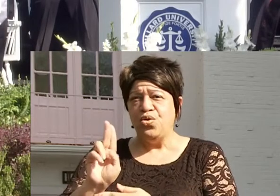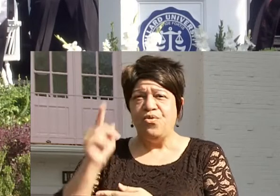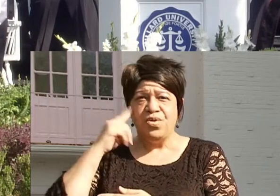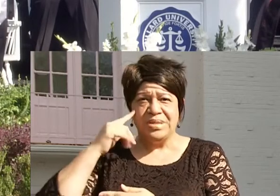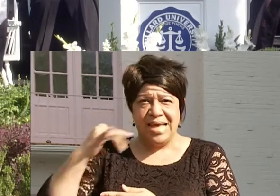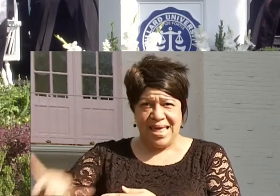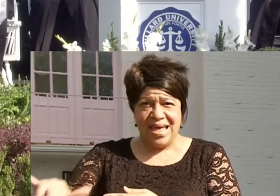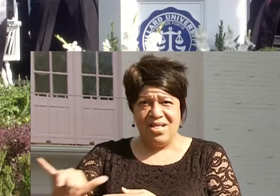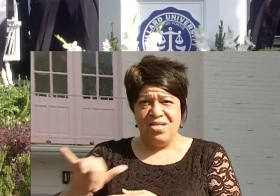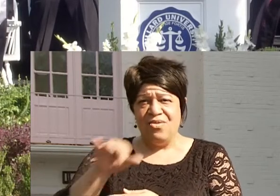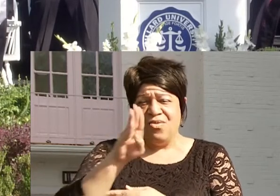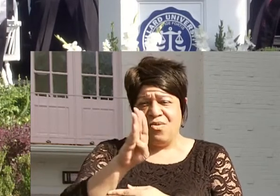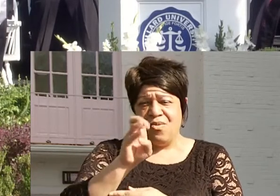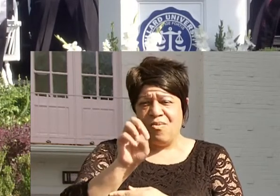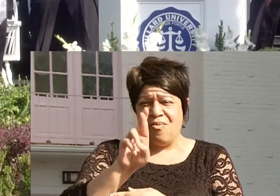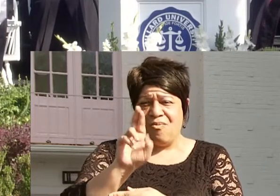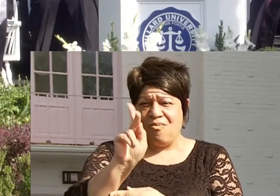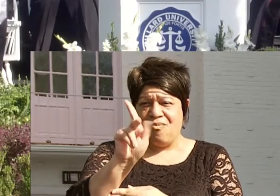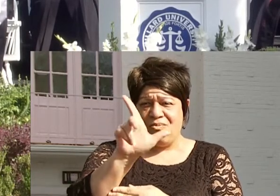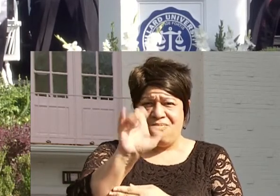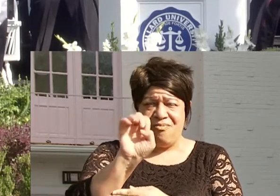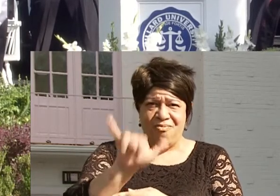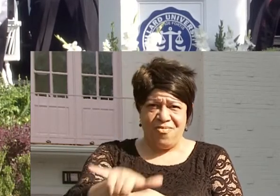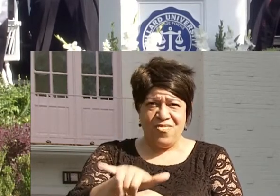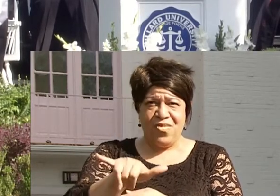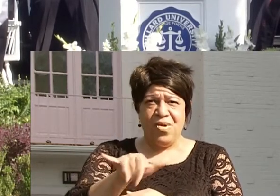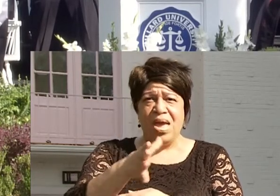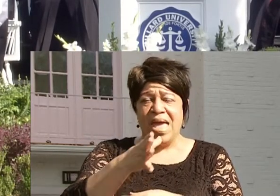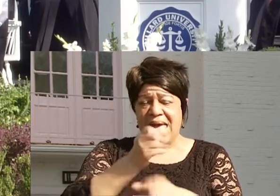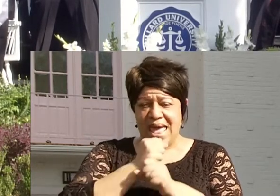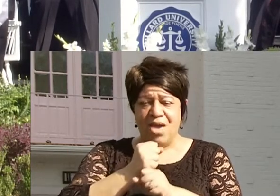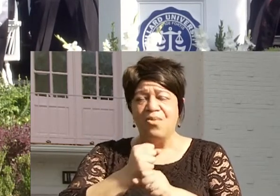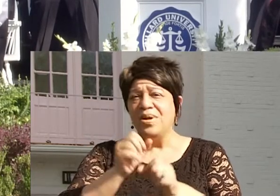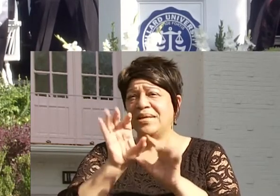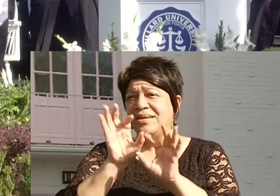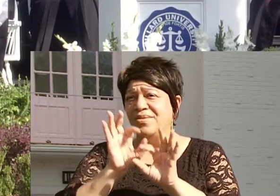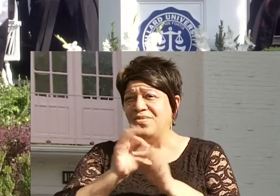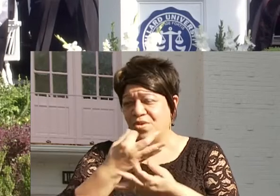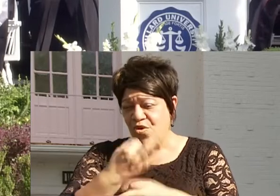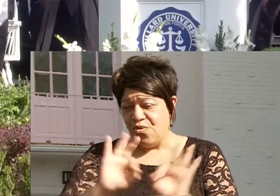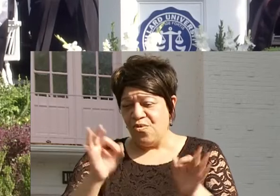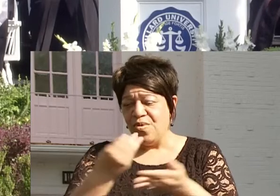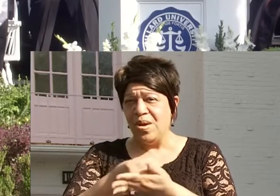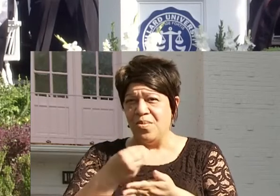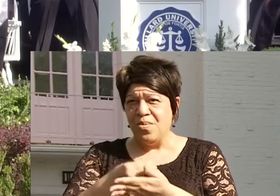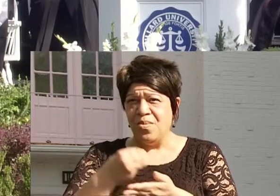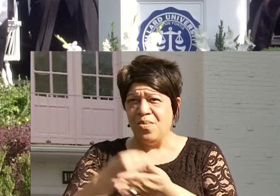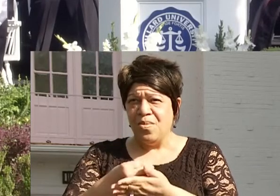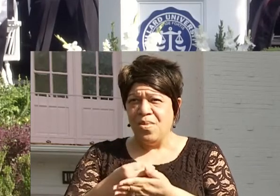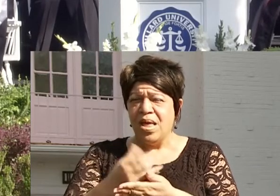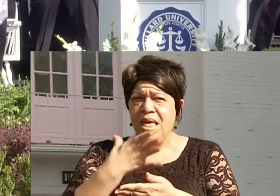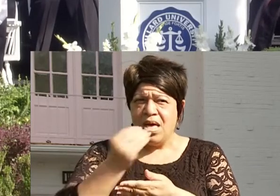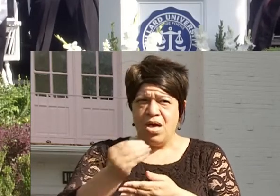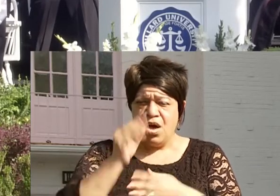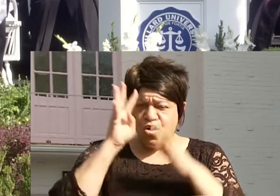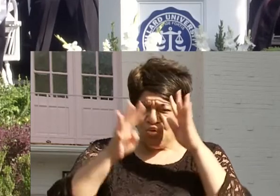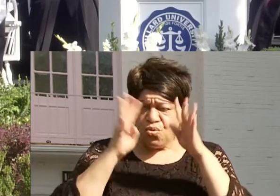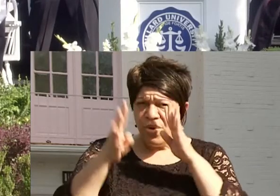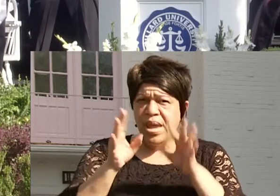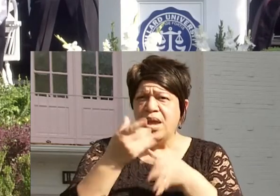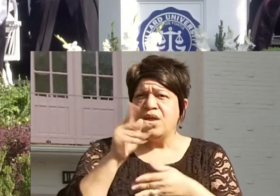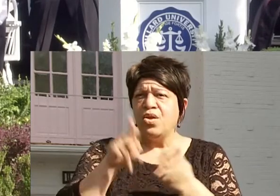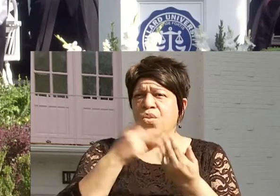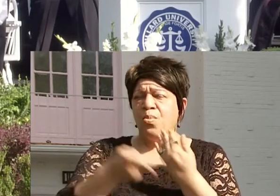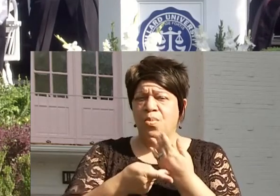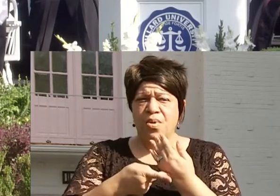Law with support from the Marshall Motley Scholars Program, an innovative scholarship program designed to produce